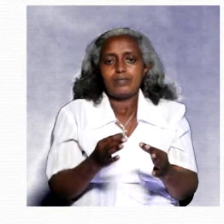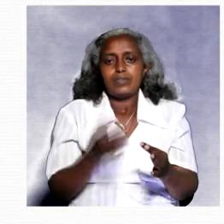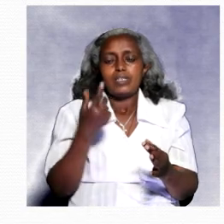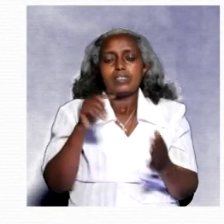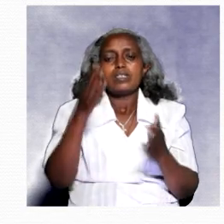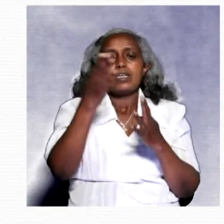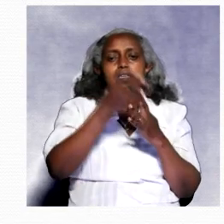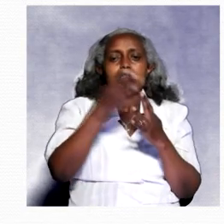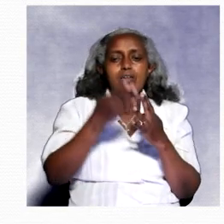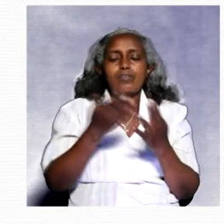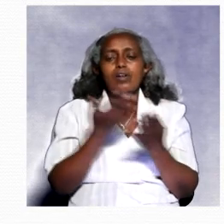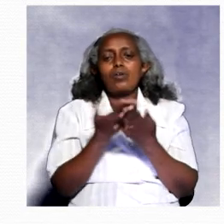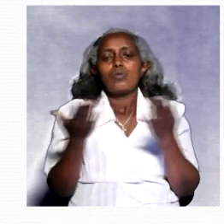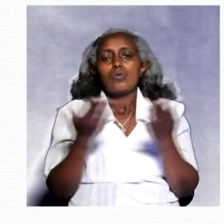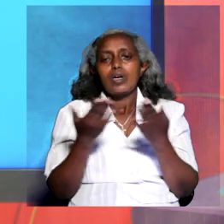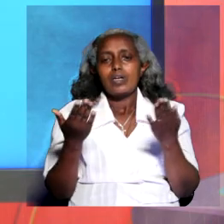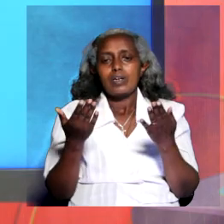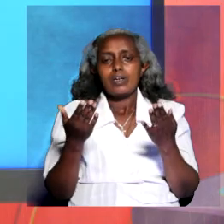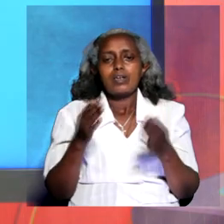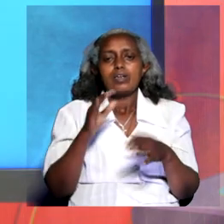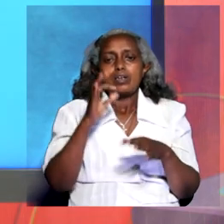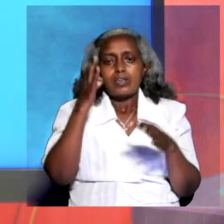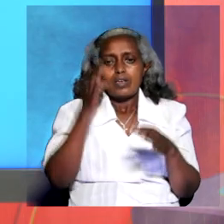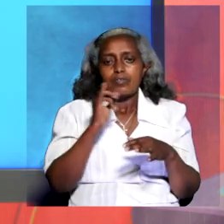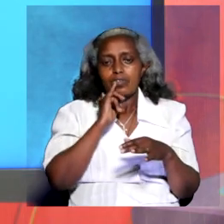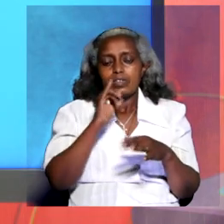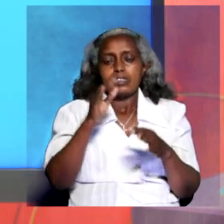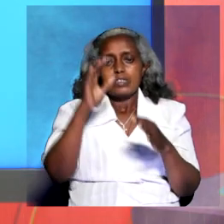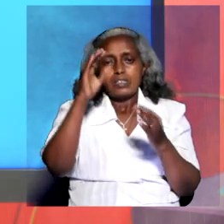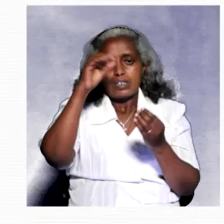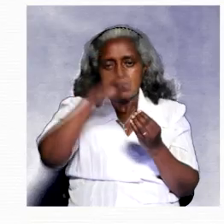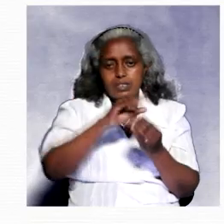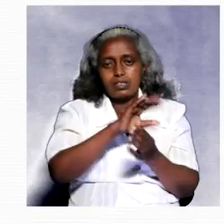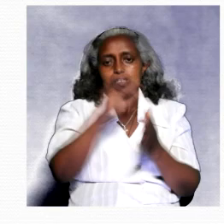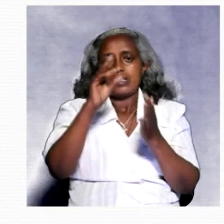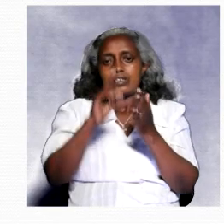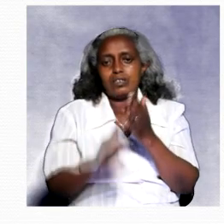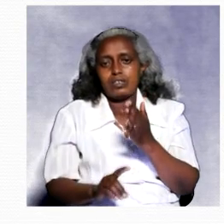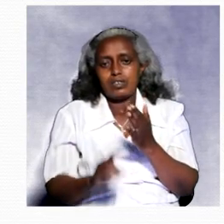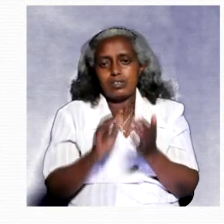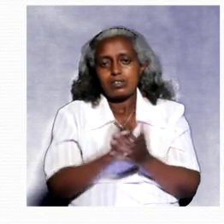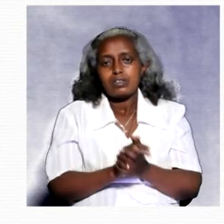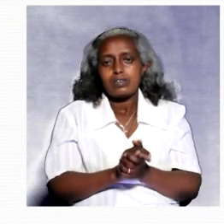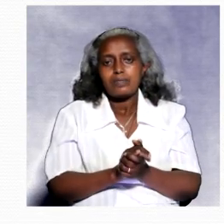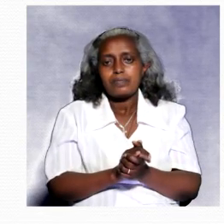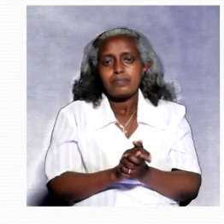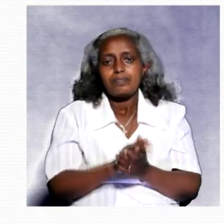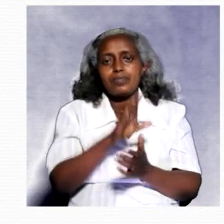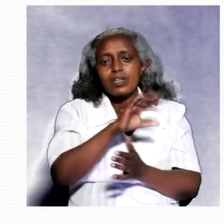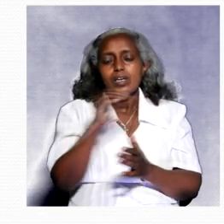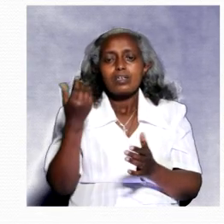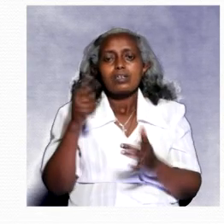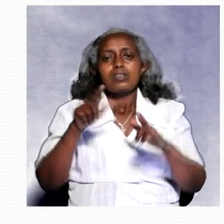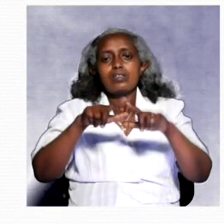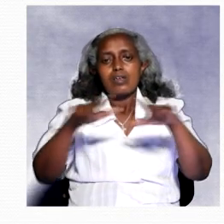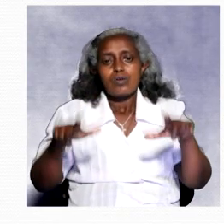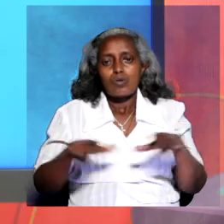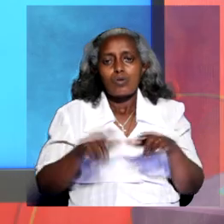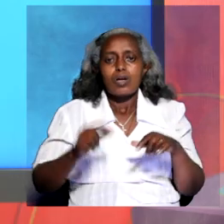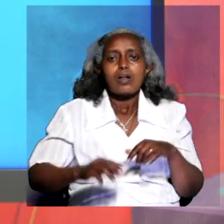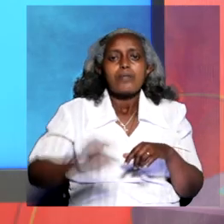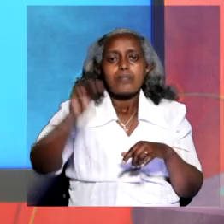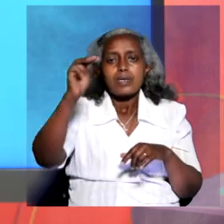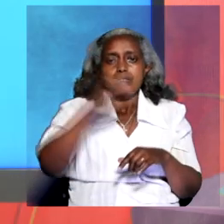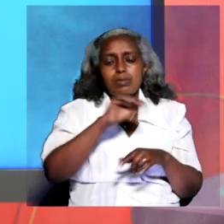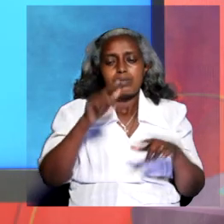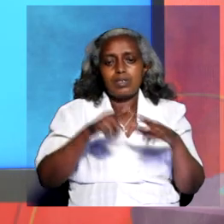the interval where f is increasing and decreasing and the local maximum